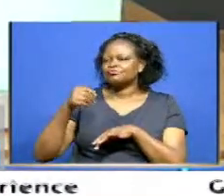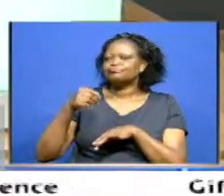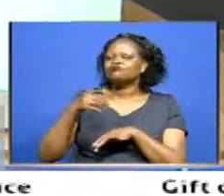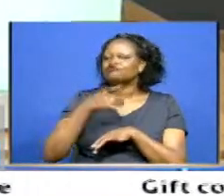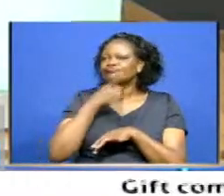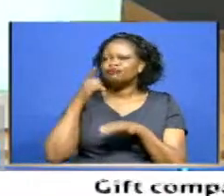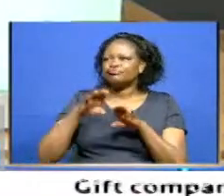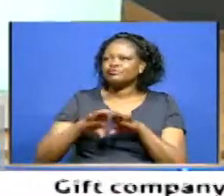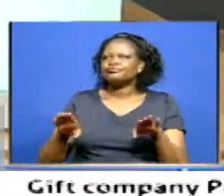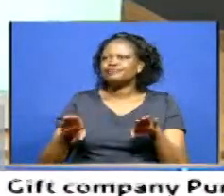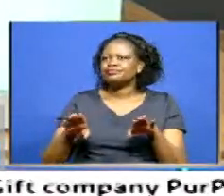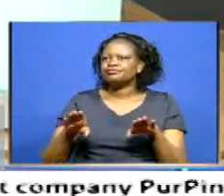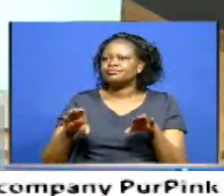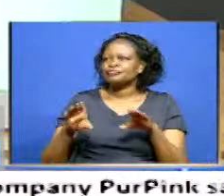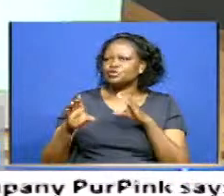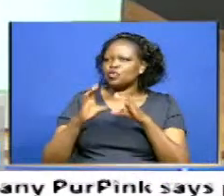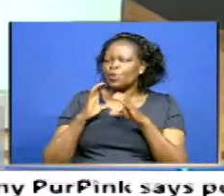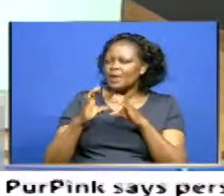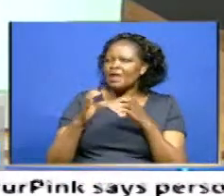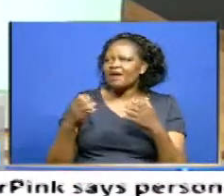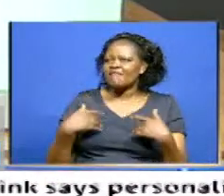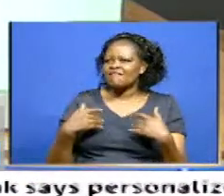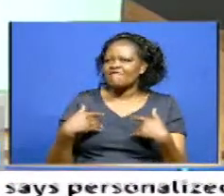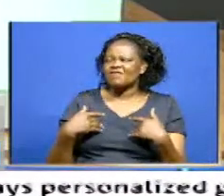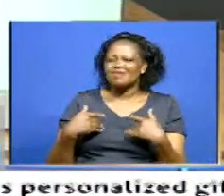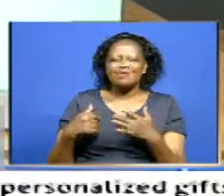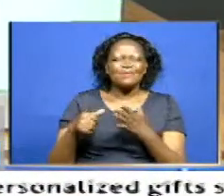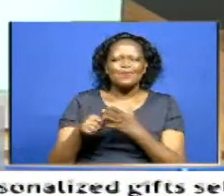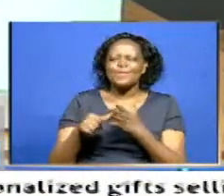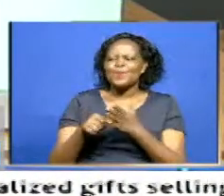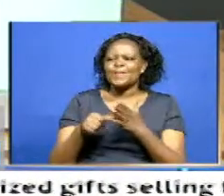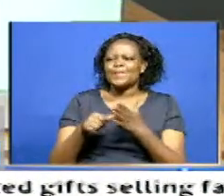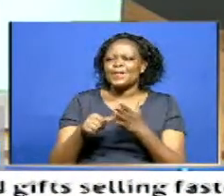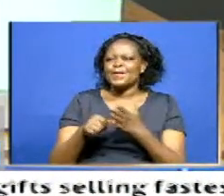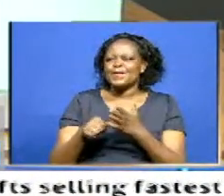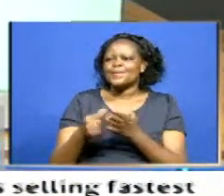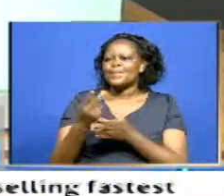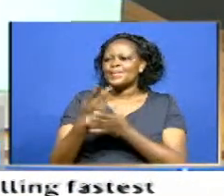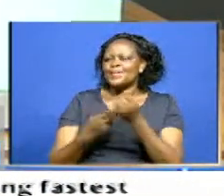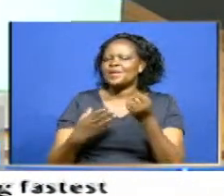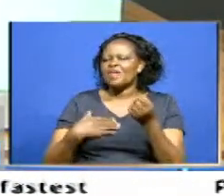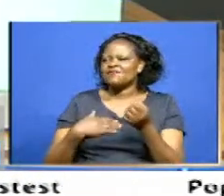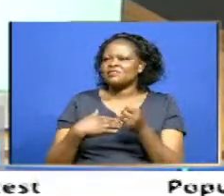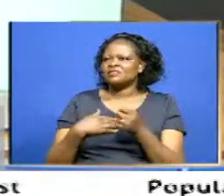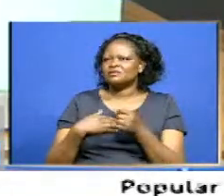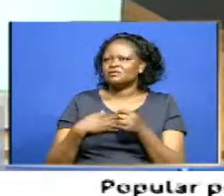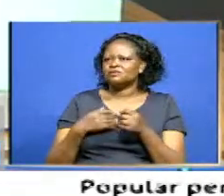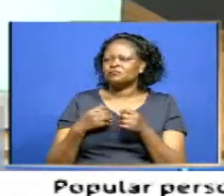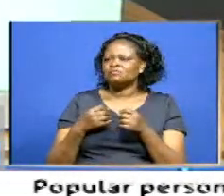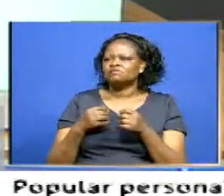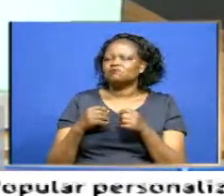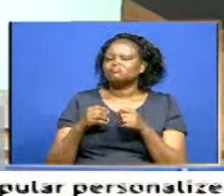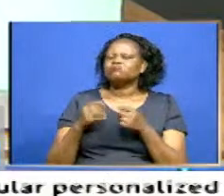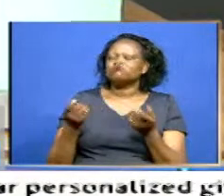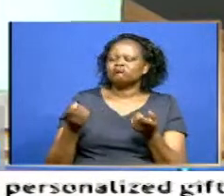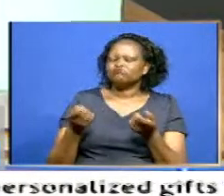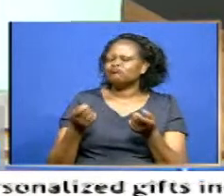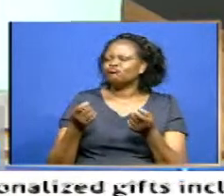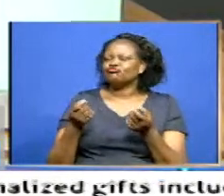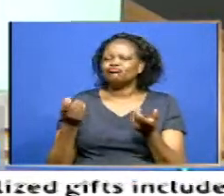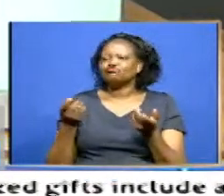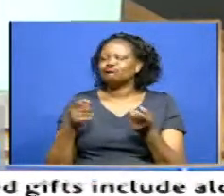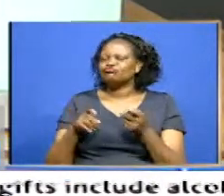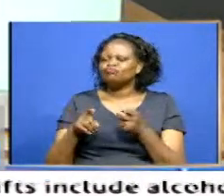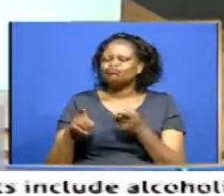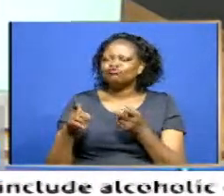lands, communities are facing the triple tragedy of both having the locust invasion, the floods and the